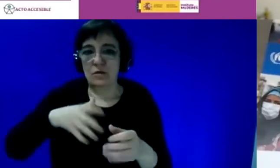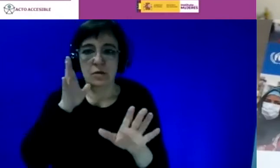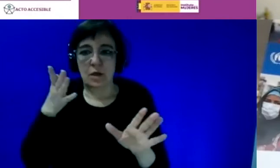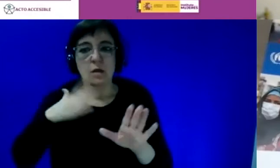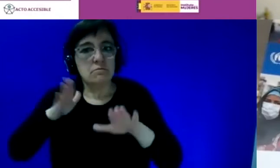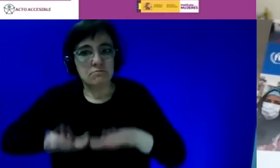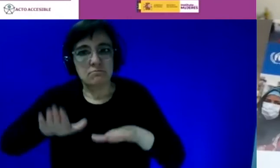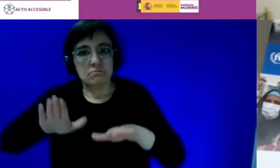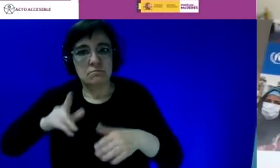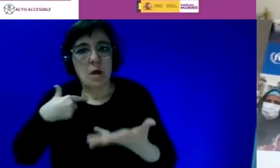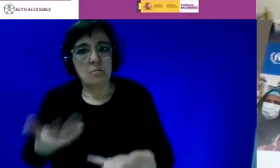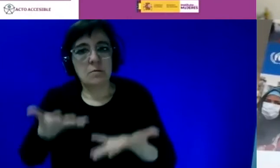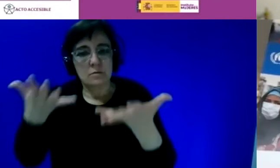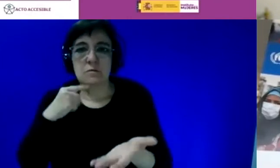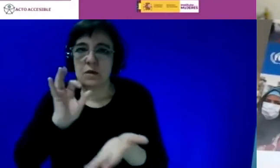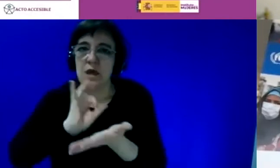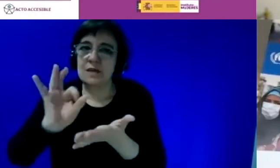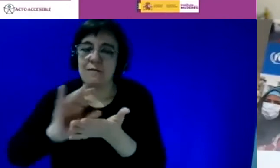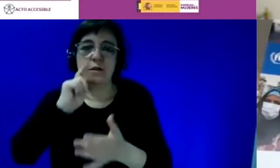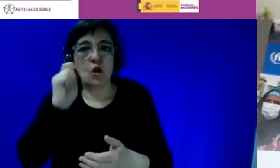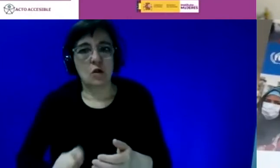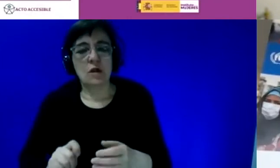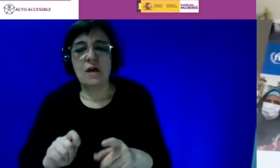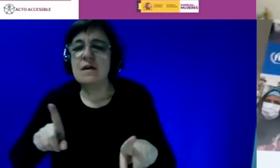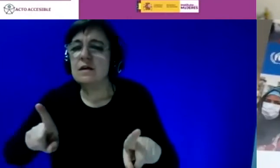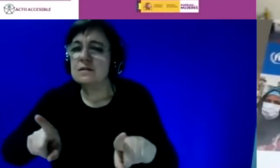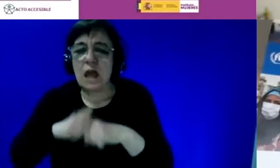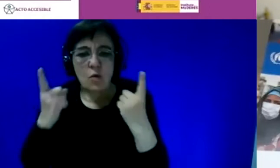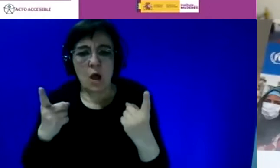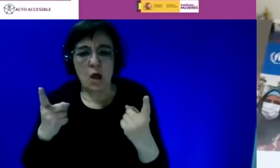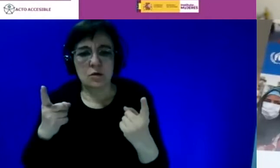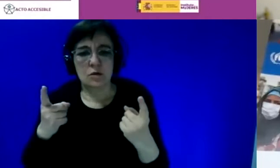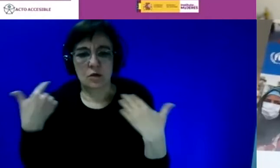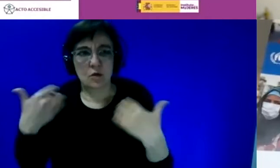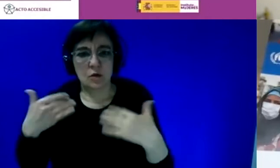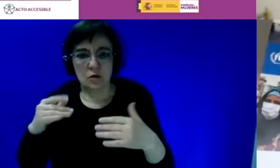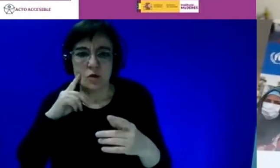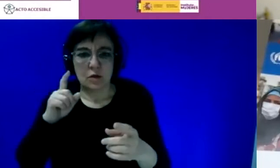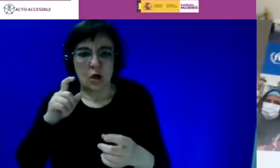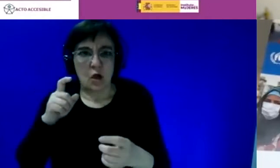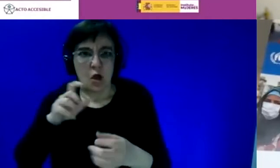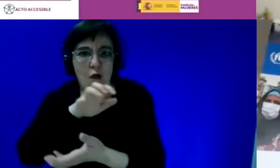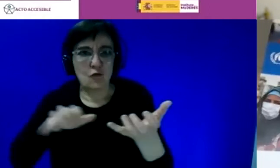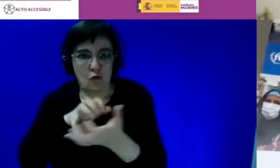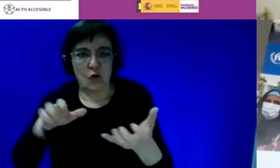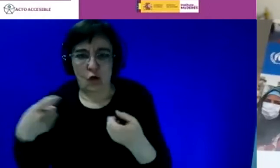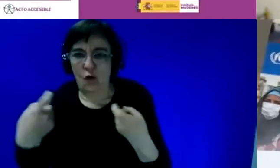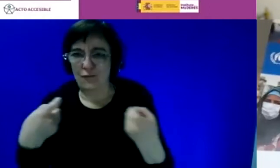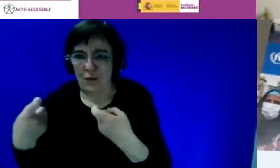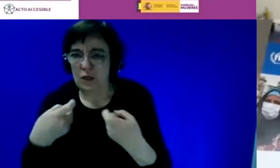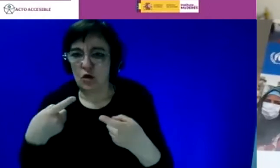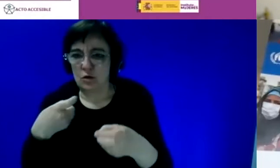despite the dramatic escalation of violence and human rights violations. And indeed, we're scaling up our presence where we